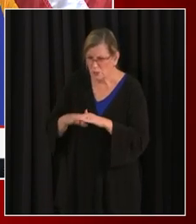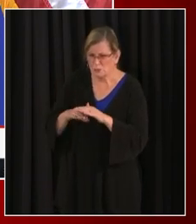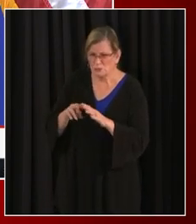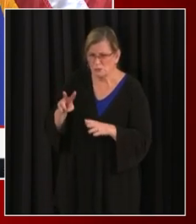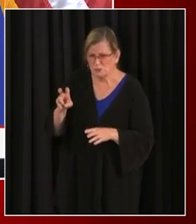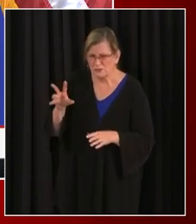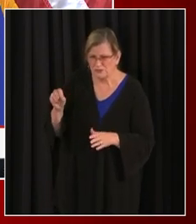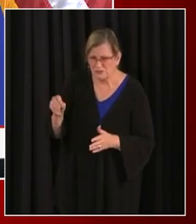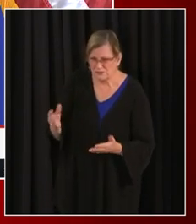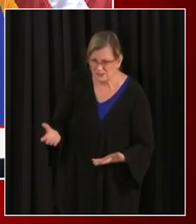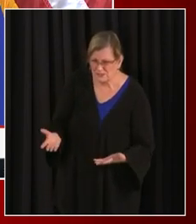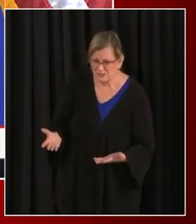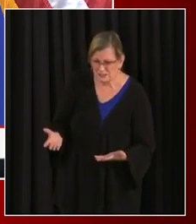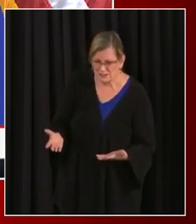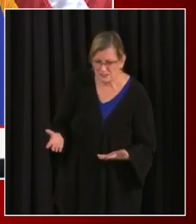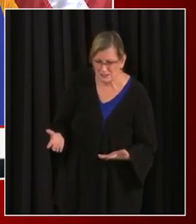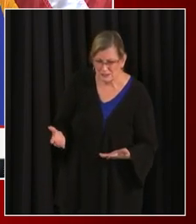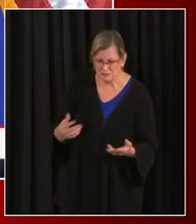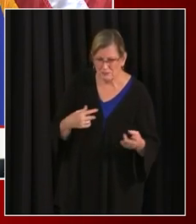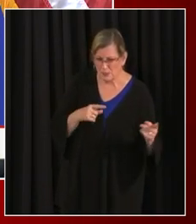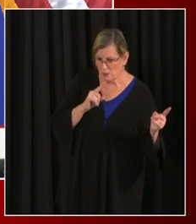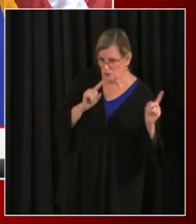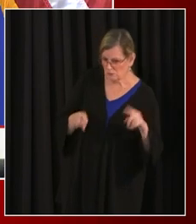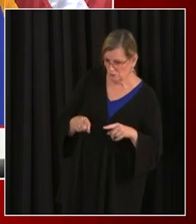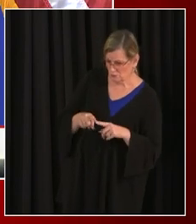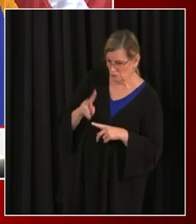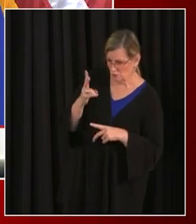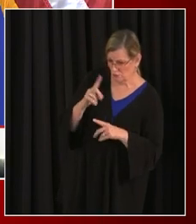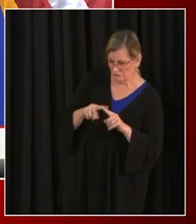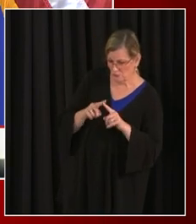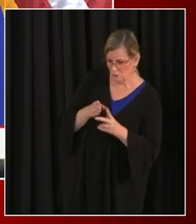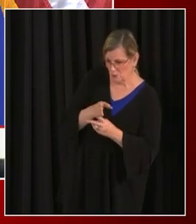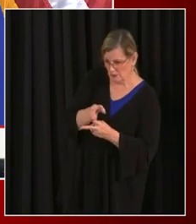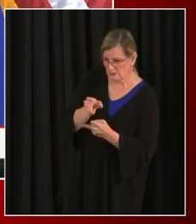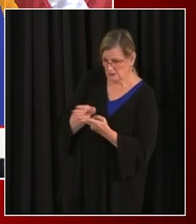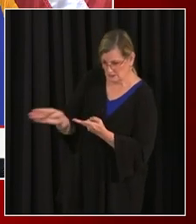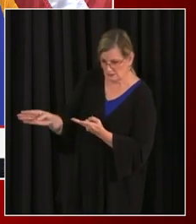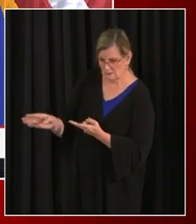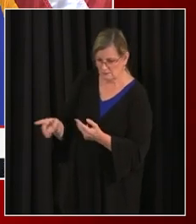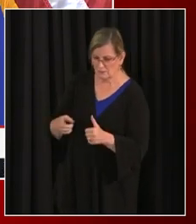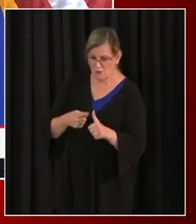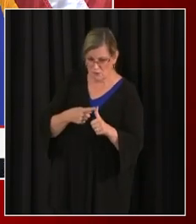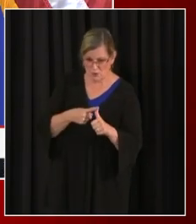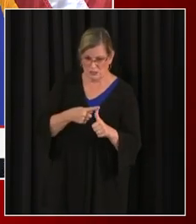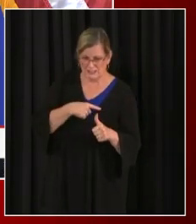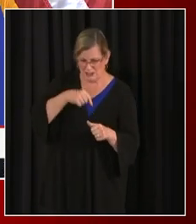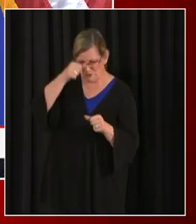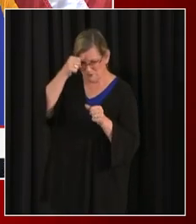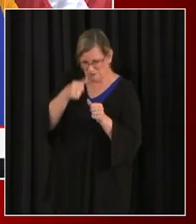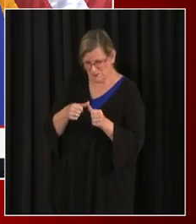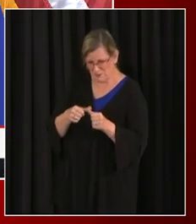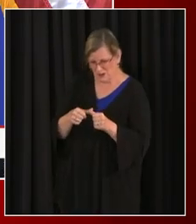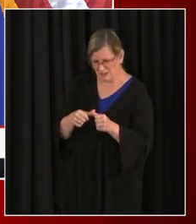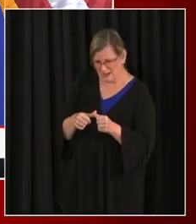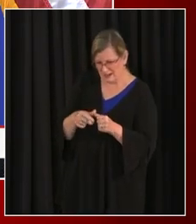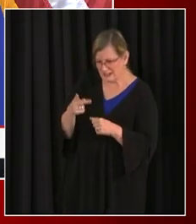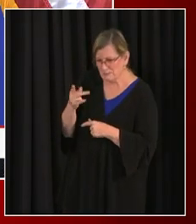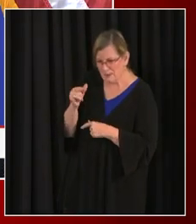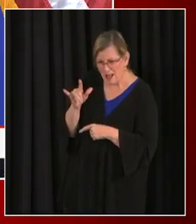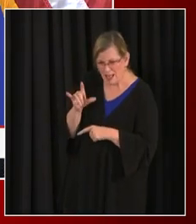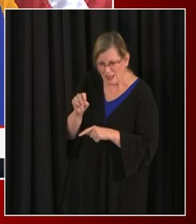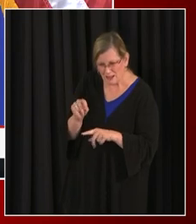So I would respond in two ways to that, Mark. I think the first is we have to remember this is a pilot, and as